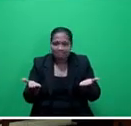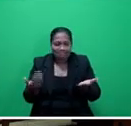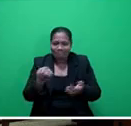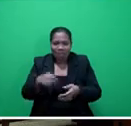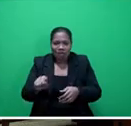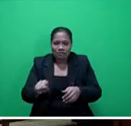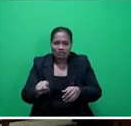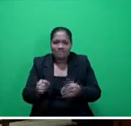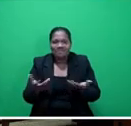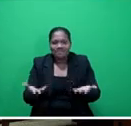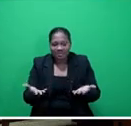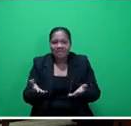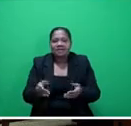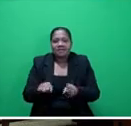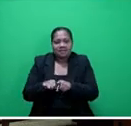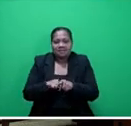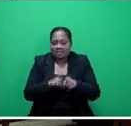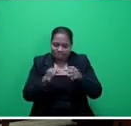opposes,